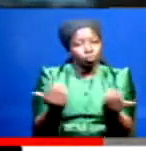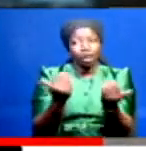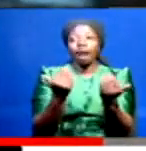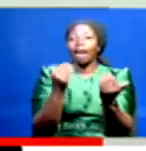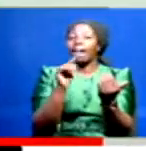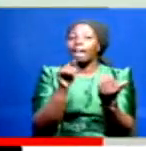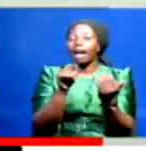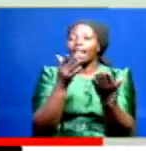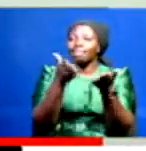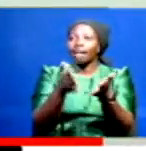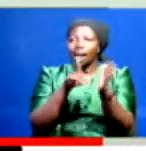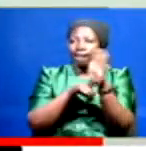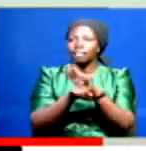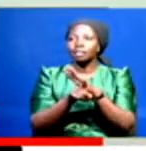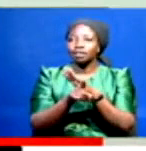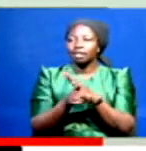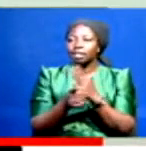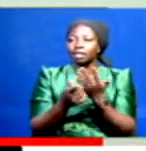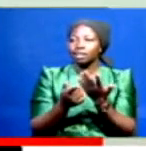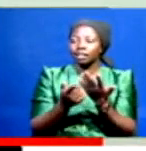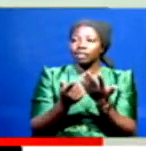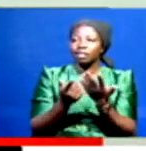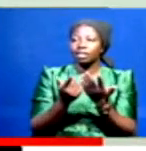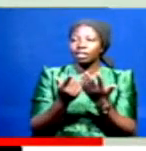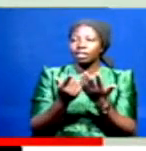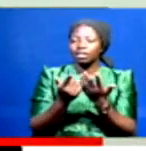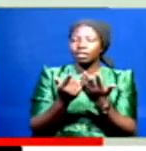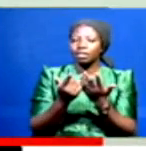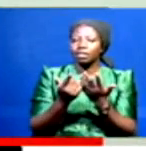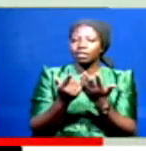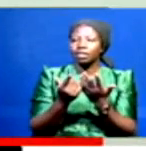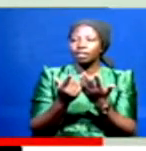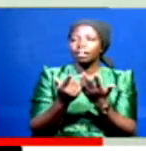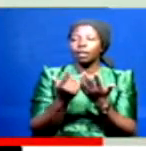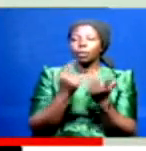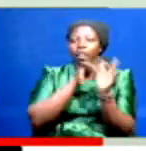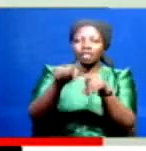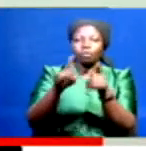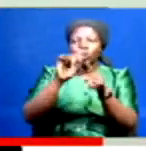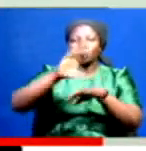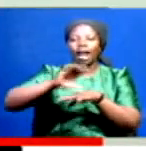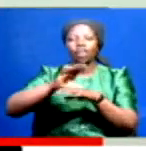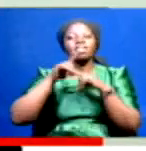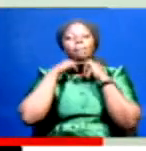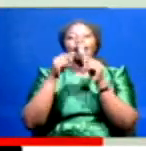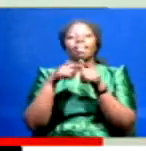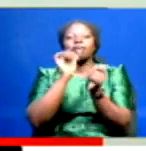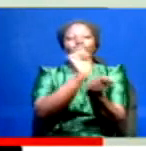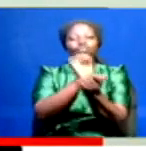the facility. We went to the church of the said pastor and we arrested a total of